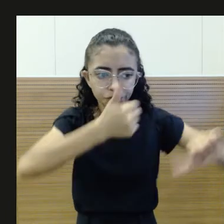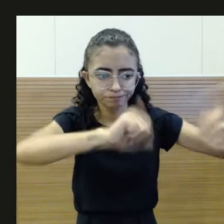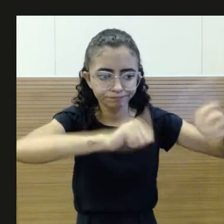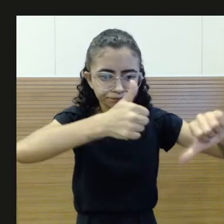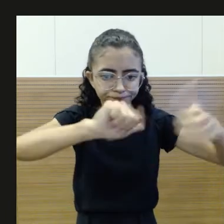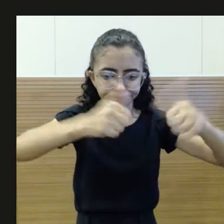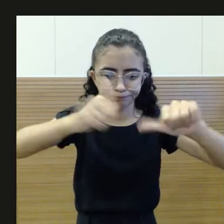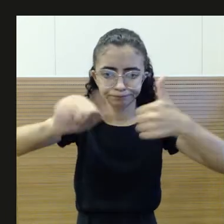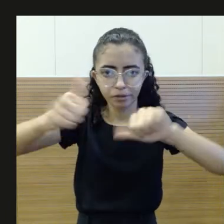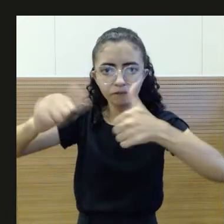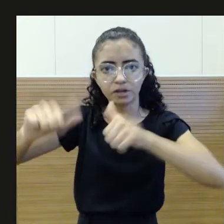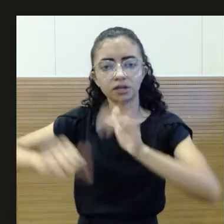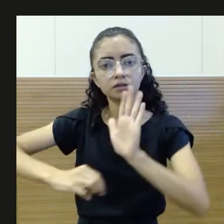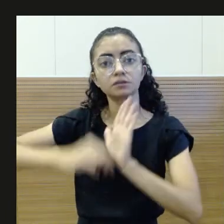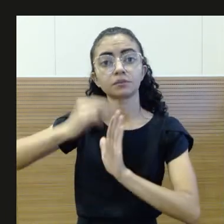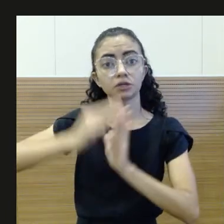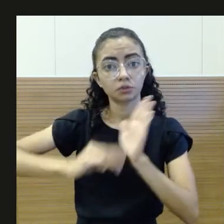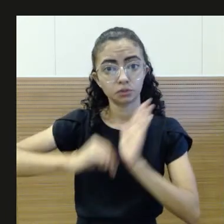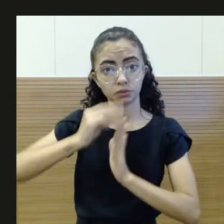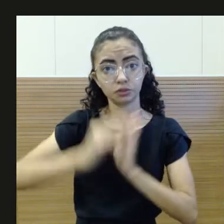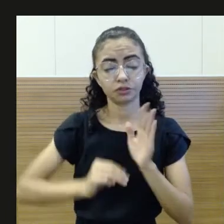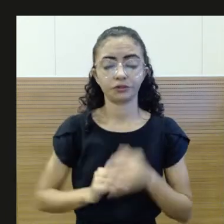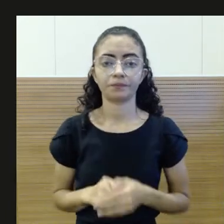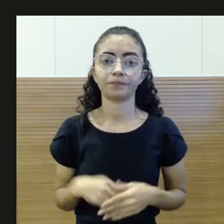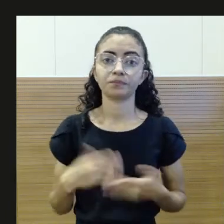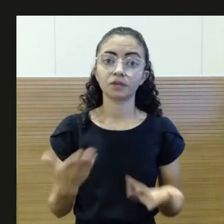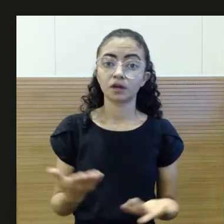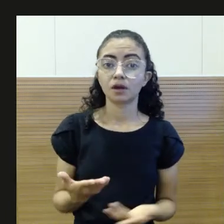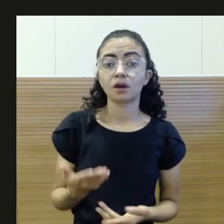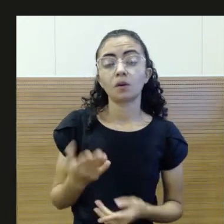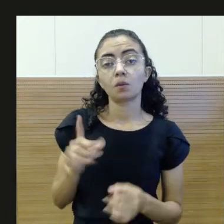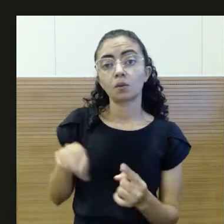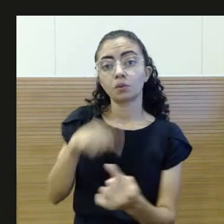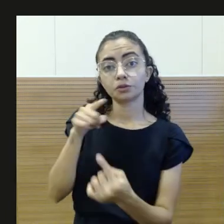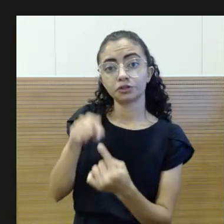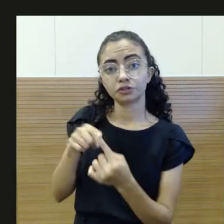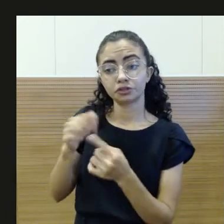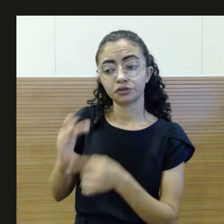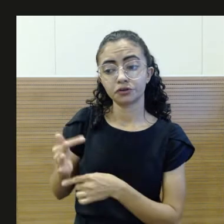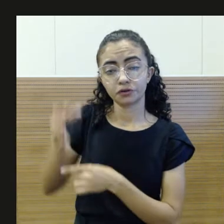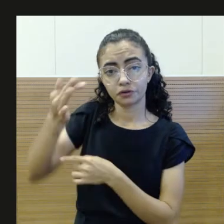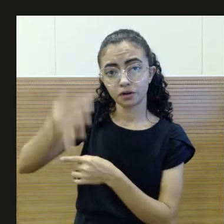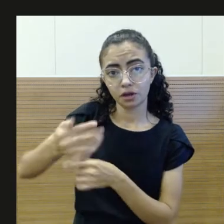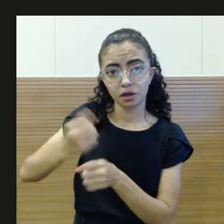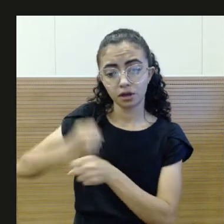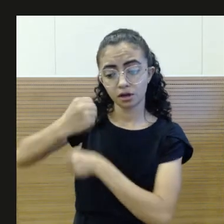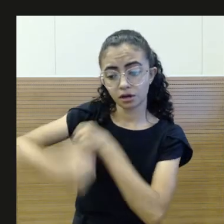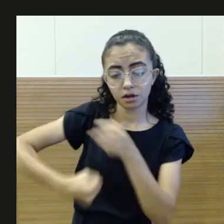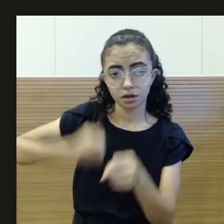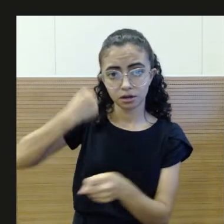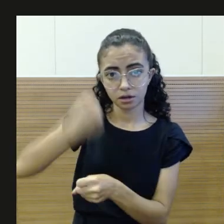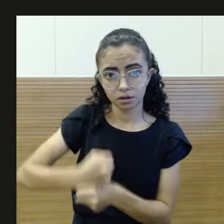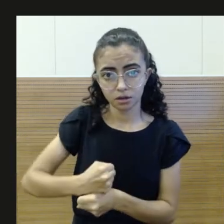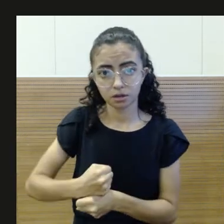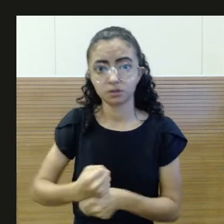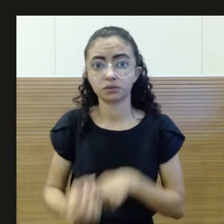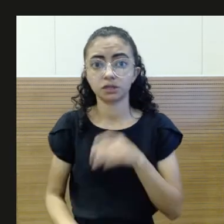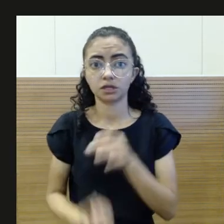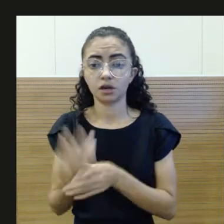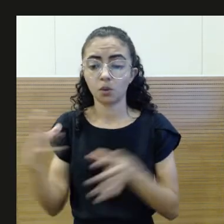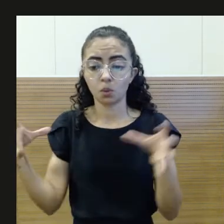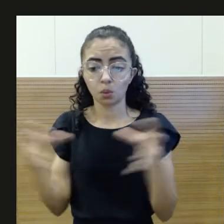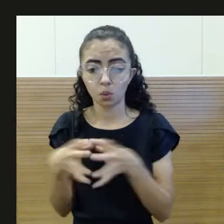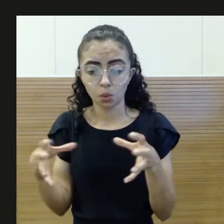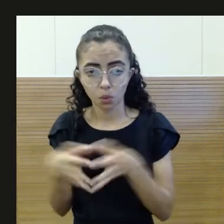that are in one of the more than 40,000 primary care units in Brazil, they have